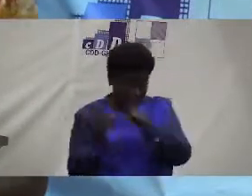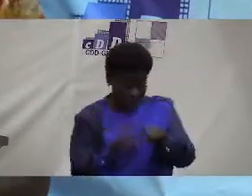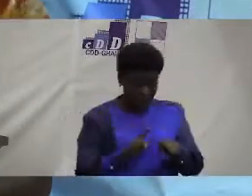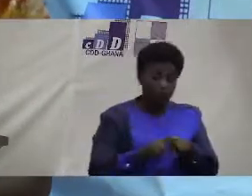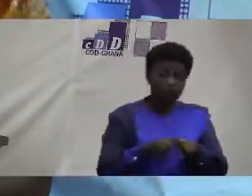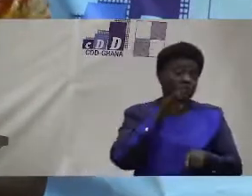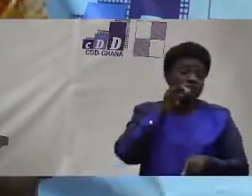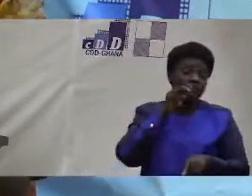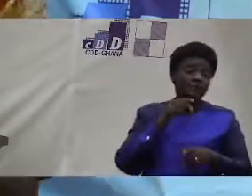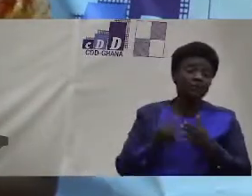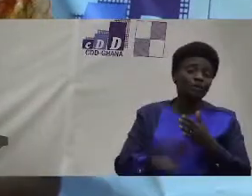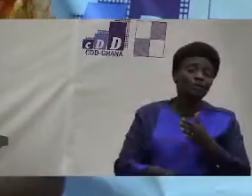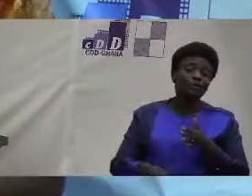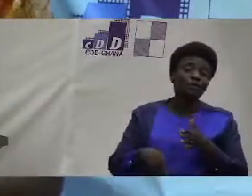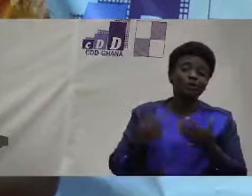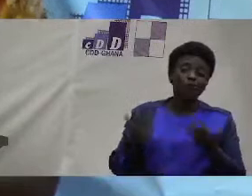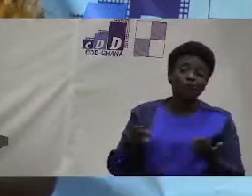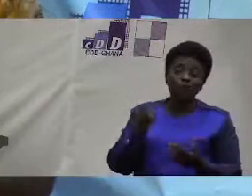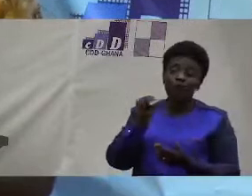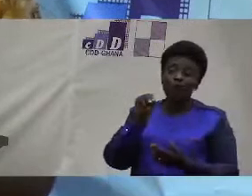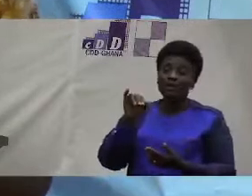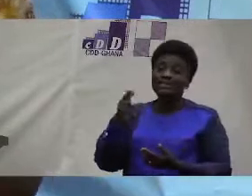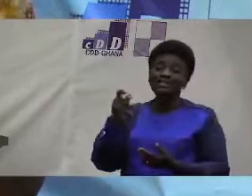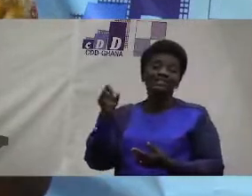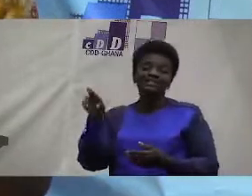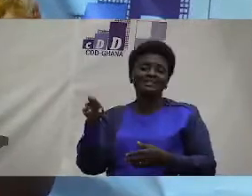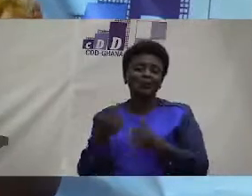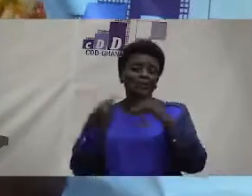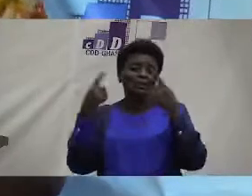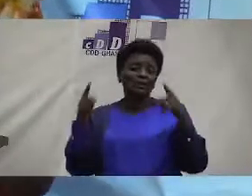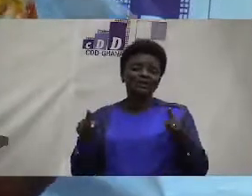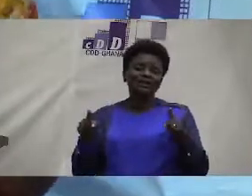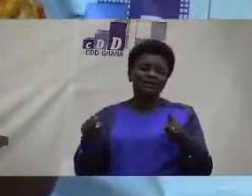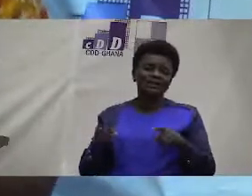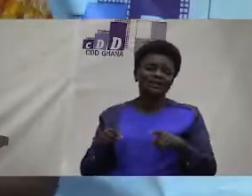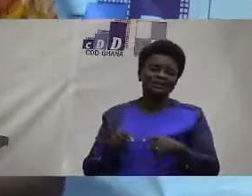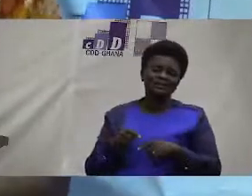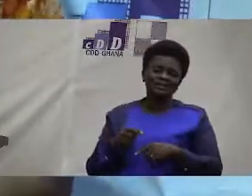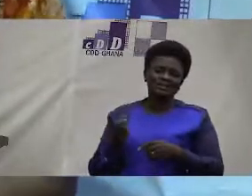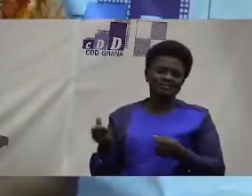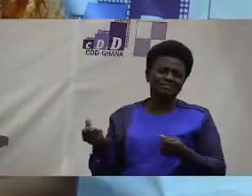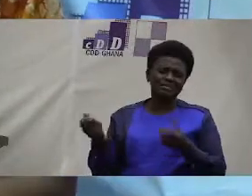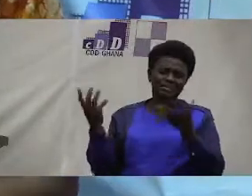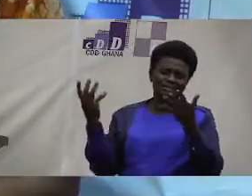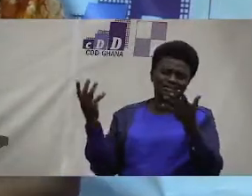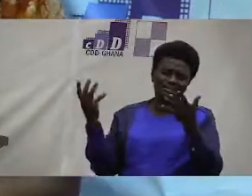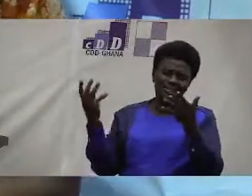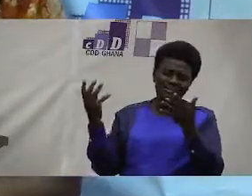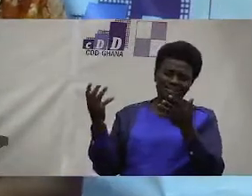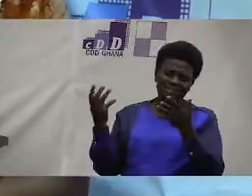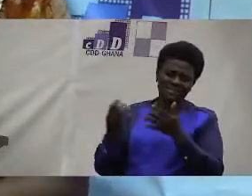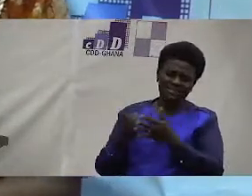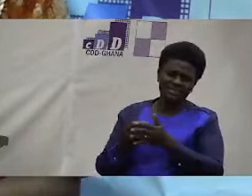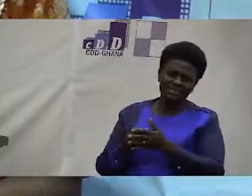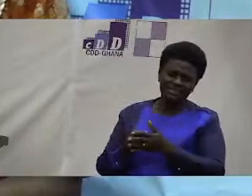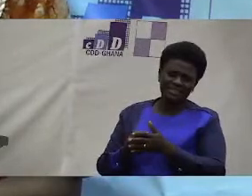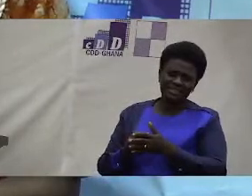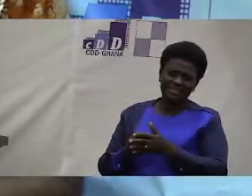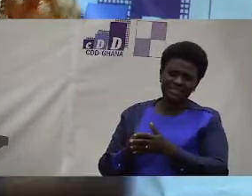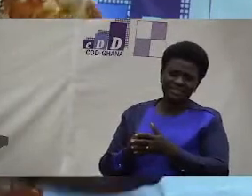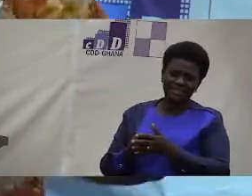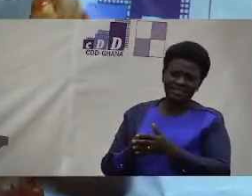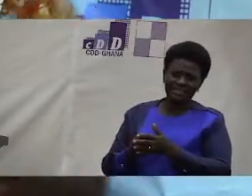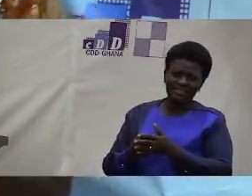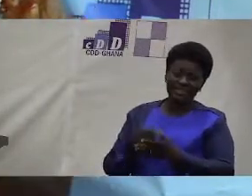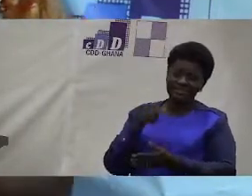Mali or Niger, rarely are groups deleted on Telegram,